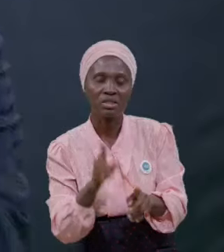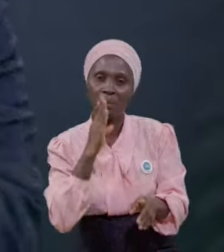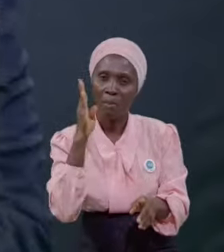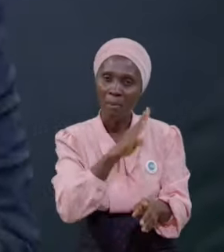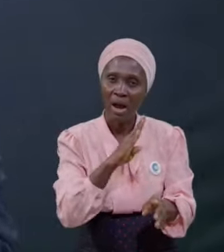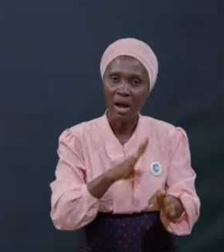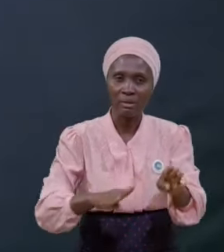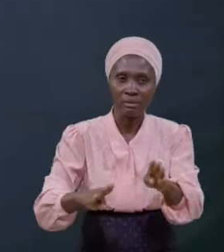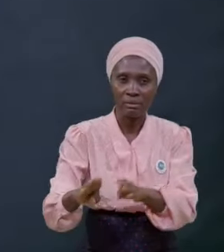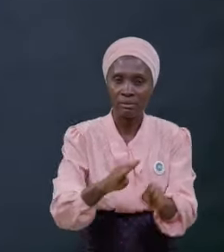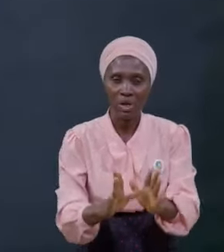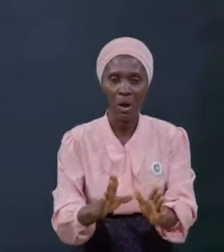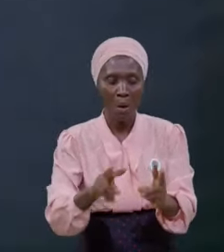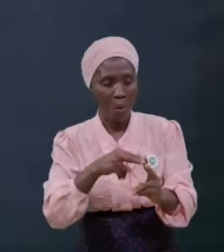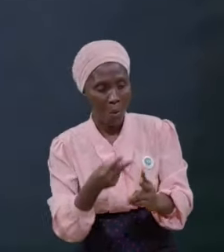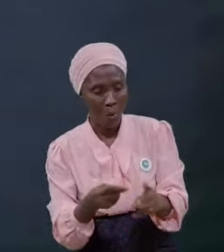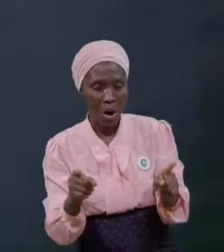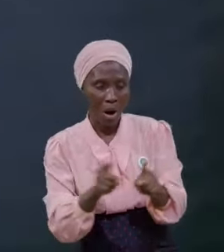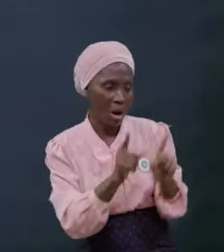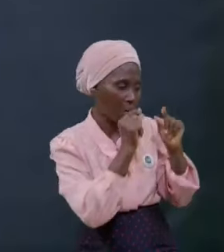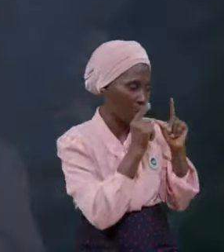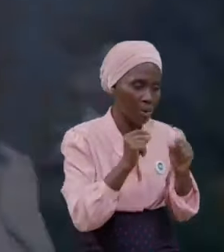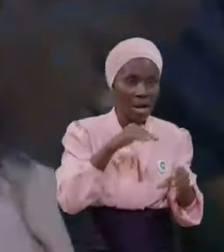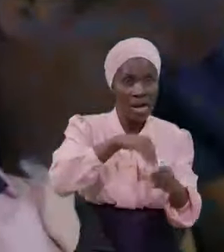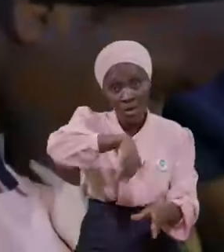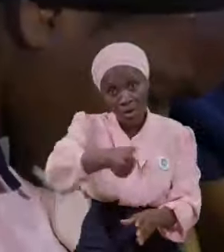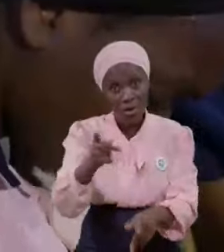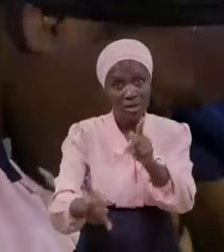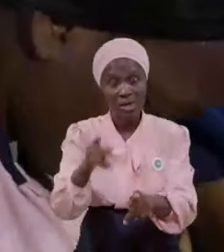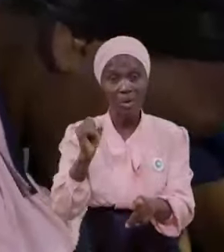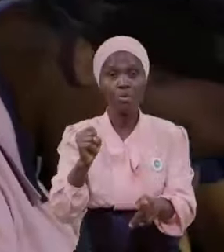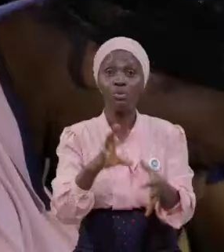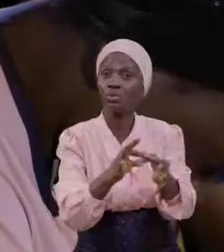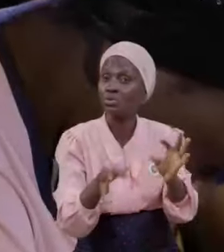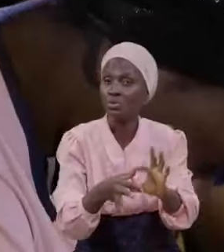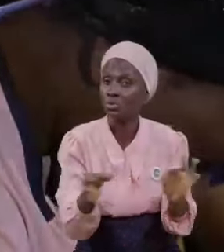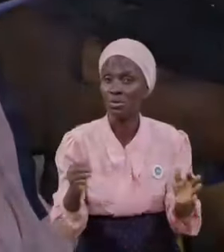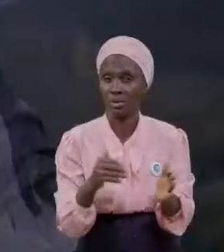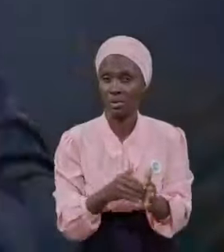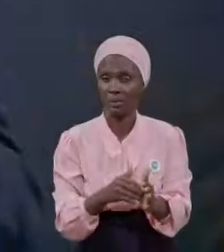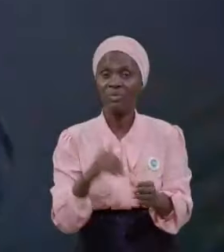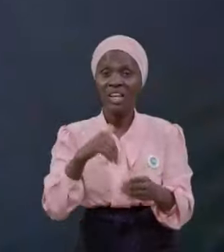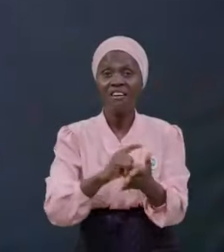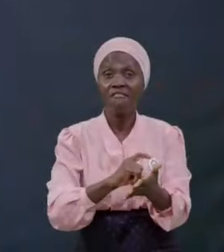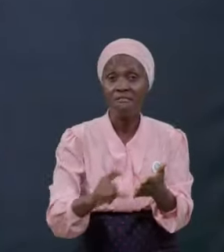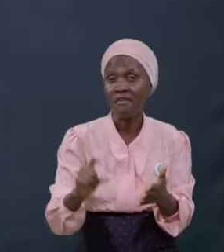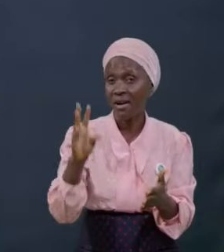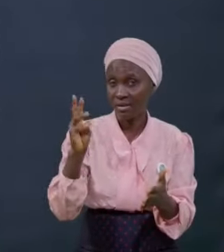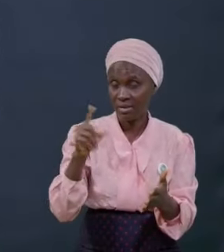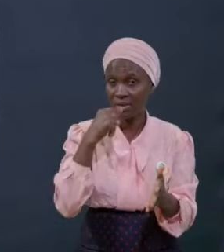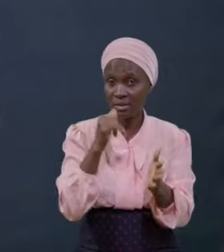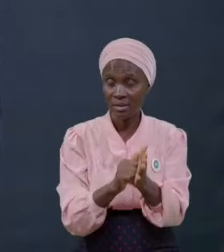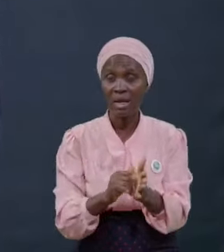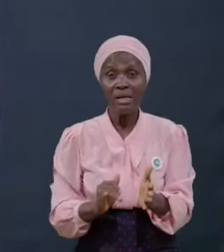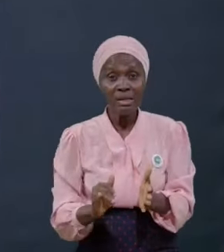matters. Look at verse 16. In verse 16, yet if any man suffer as